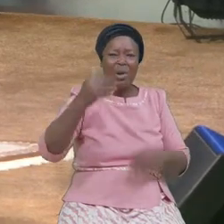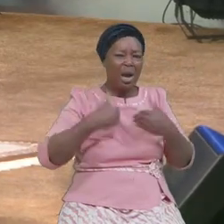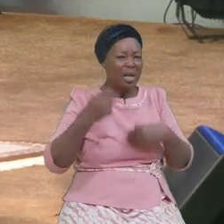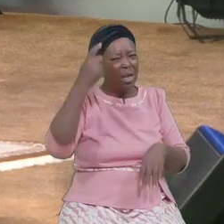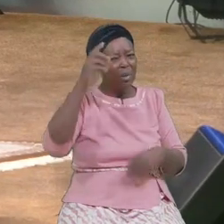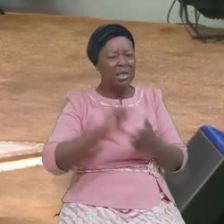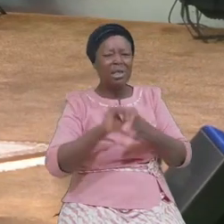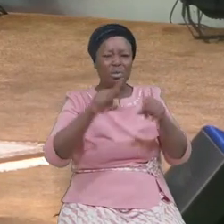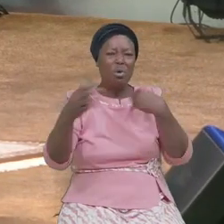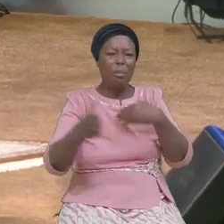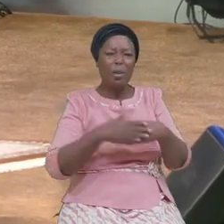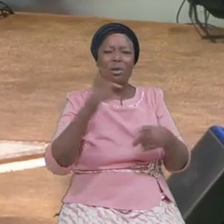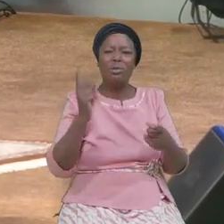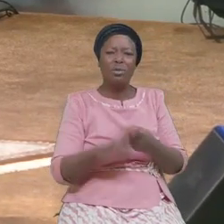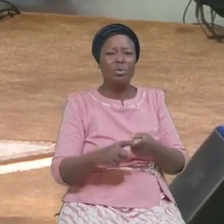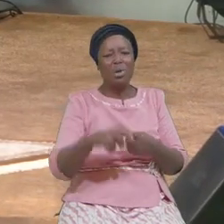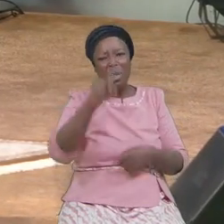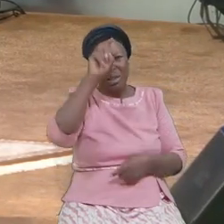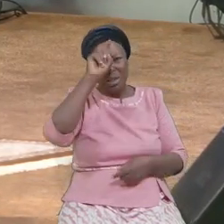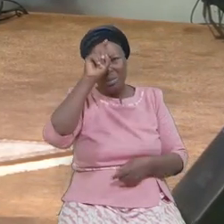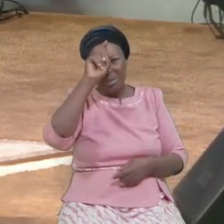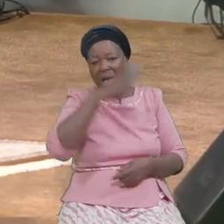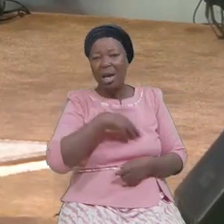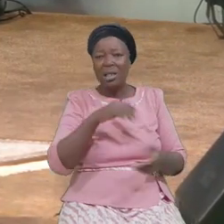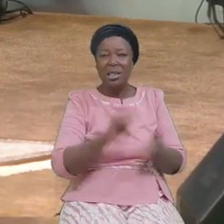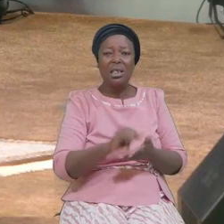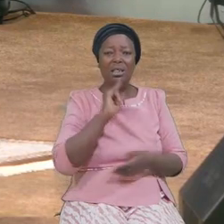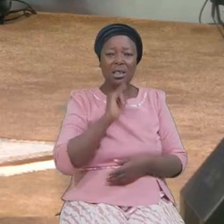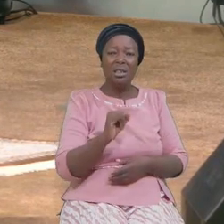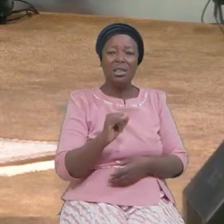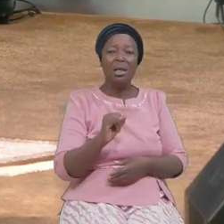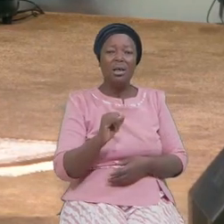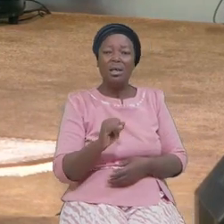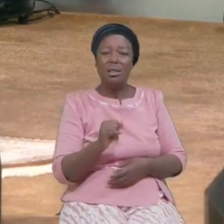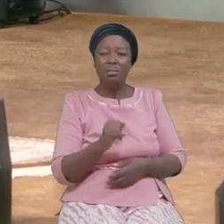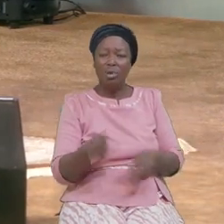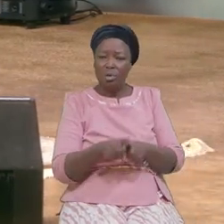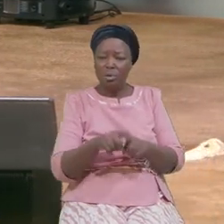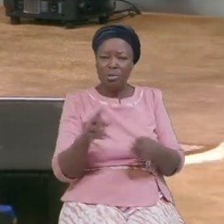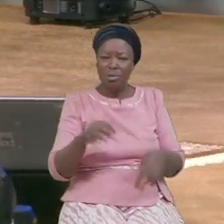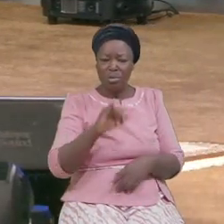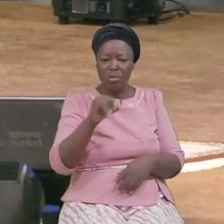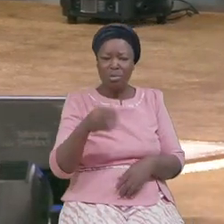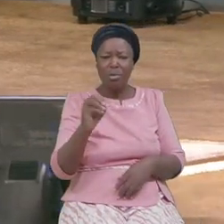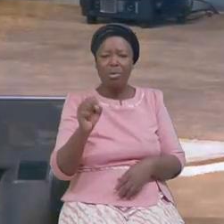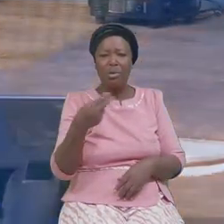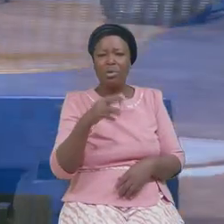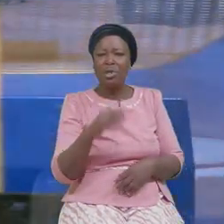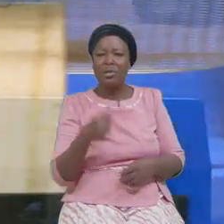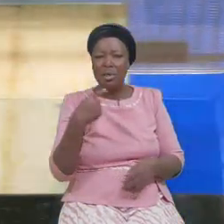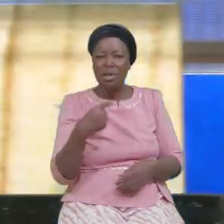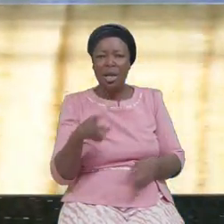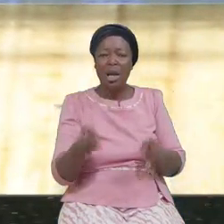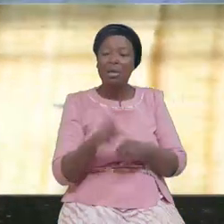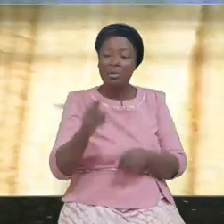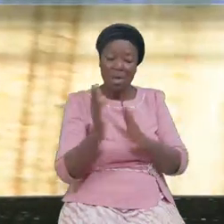he was going back to Egypt. And that's why the people of God, even Joseph said, as you are leaving, because